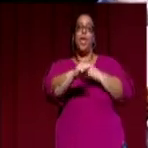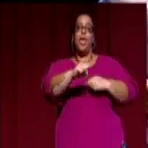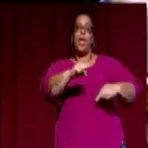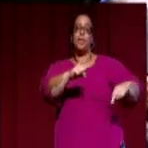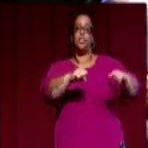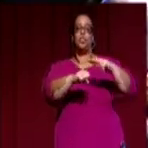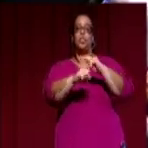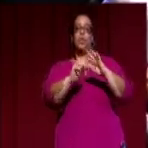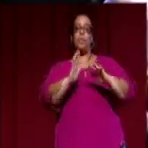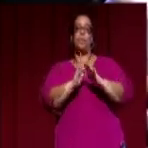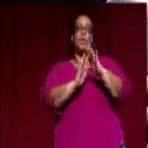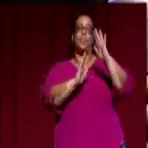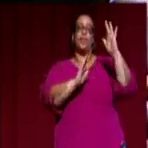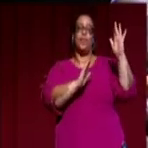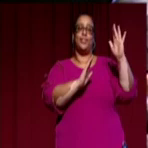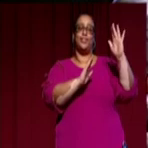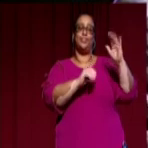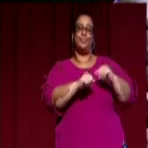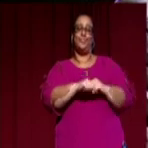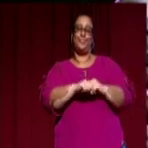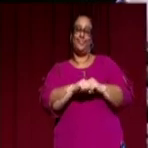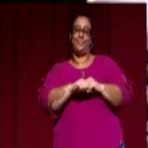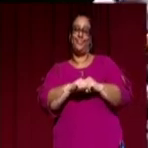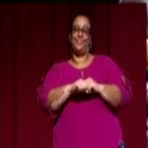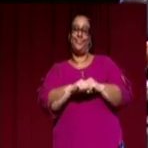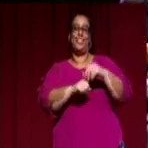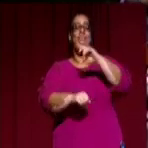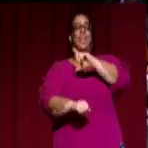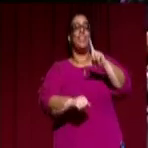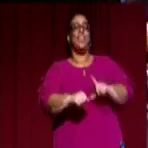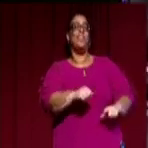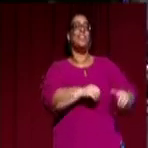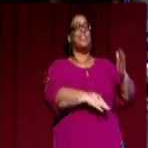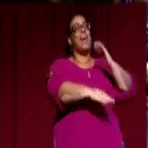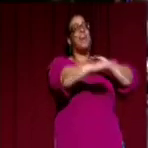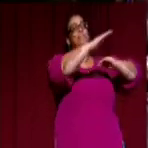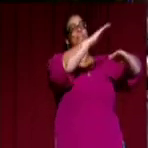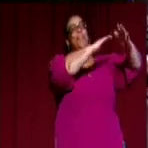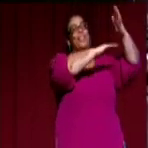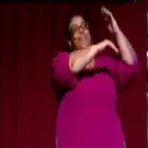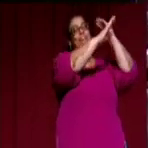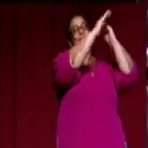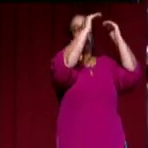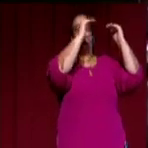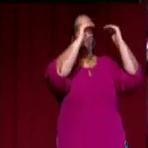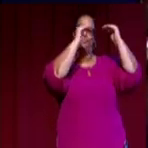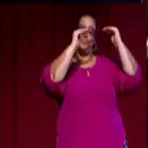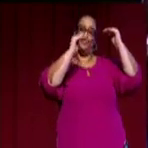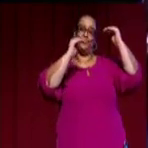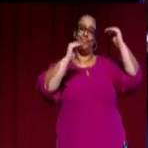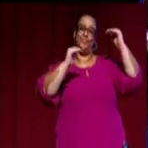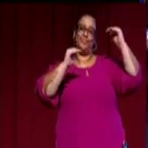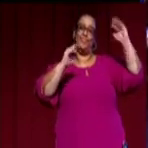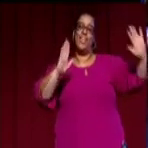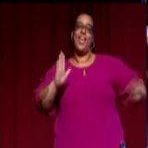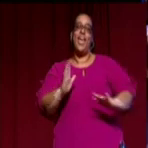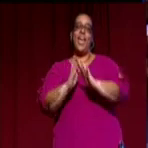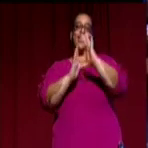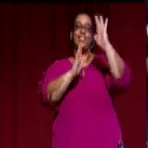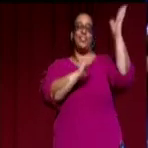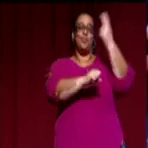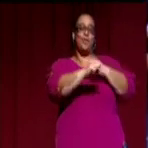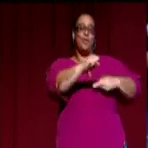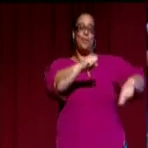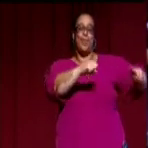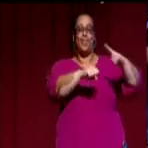the name. And his glory above the name. I said the Lord is high above the heaven. The Lord is high above the heaven. And his glory above the nation.